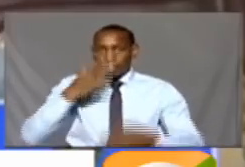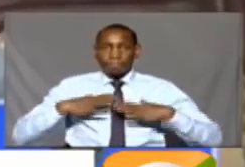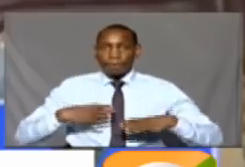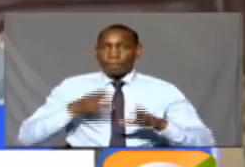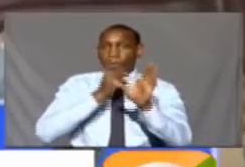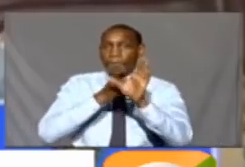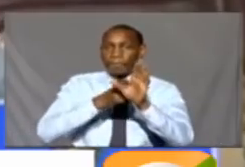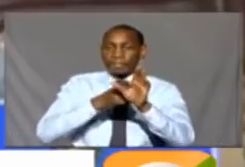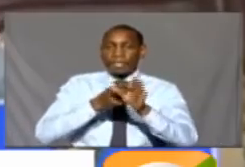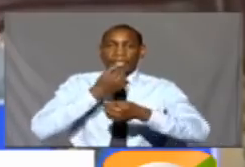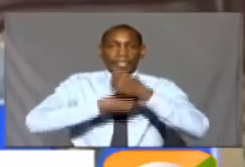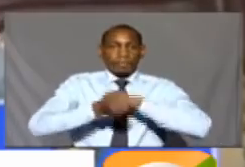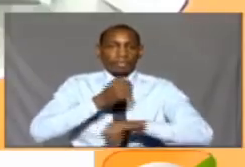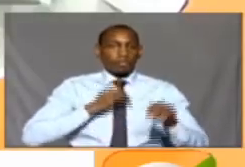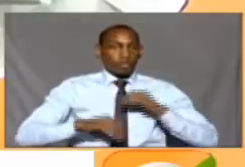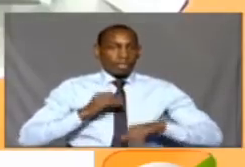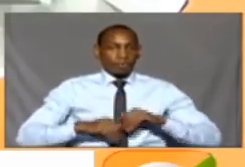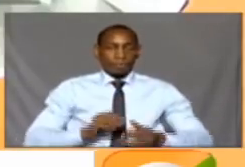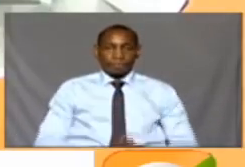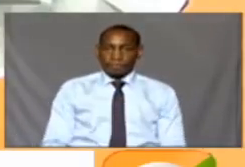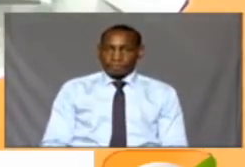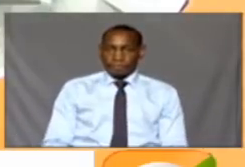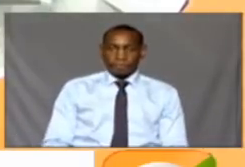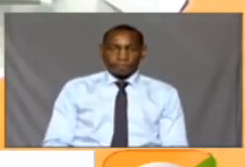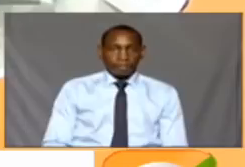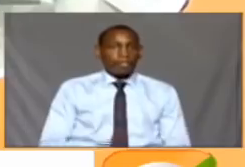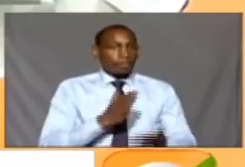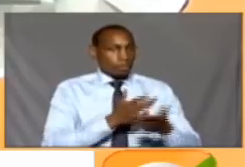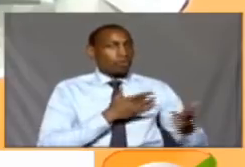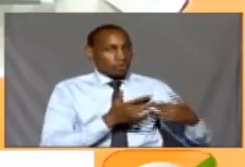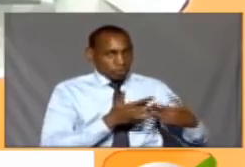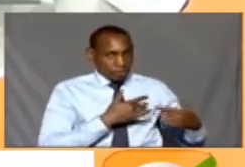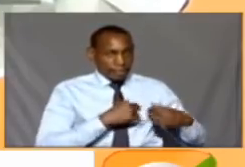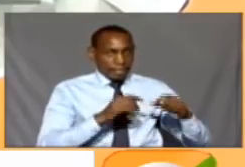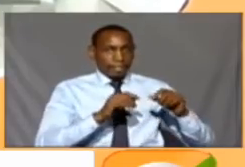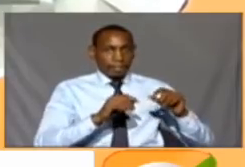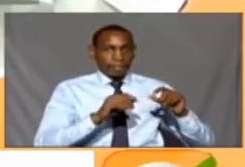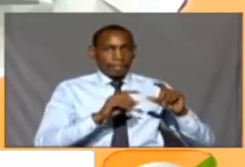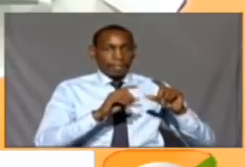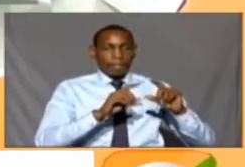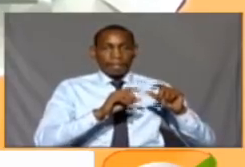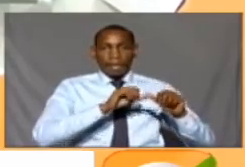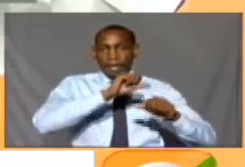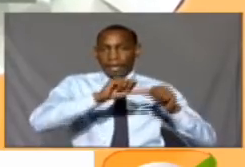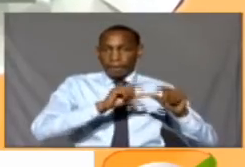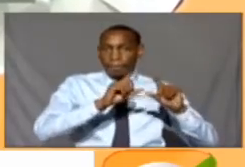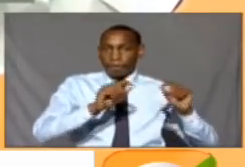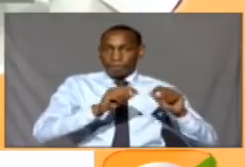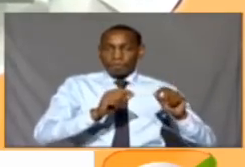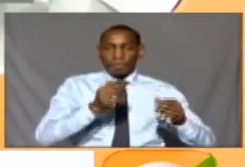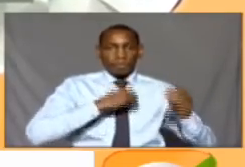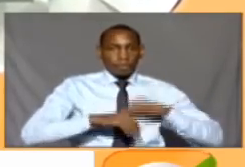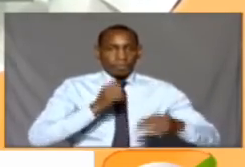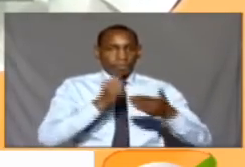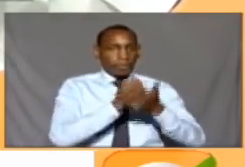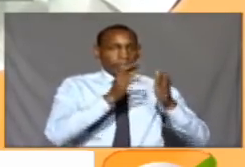in vices of corruption. So you sounded very concerned about allegations of corruption maybe raised by an auditor's report or something